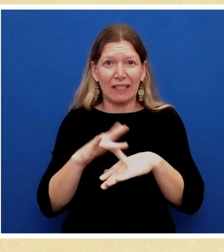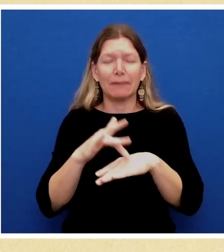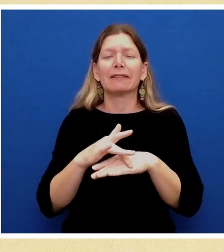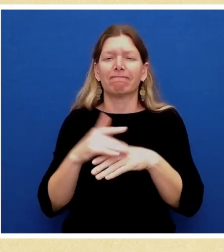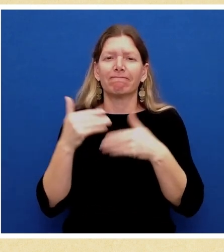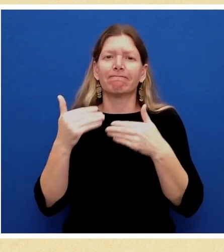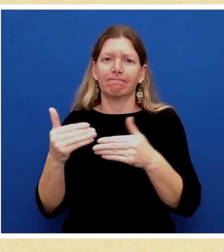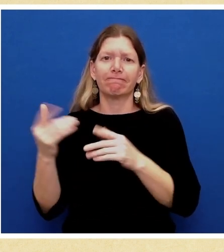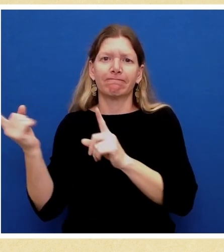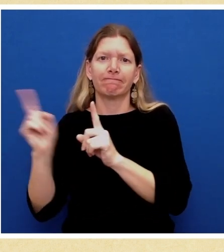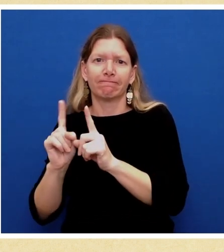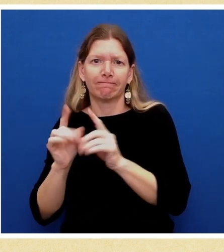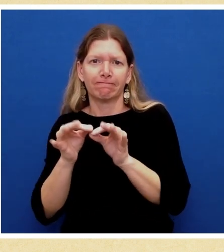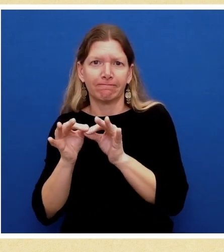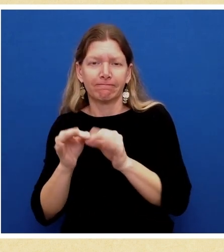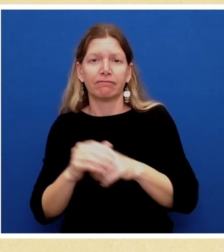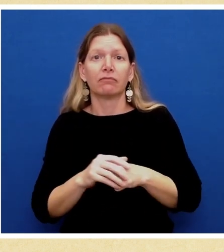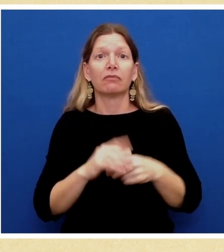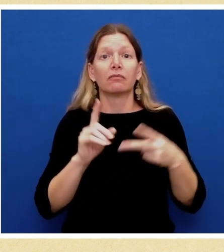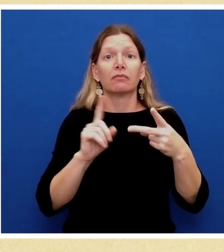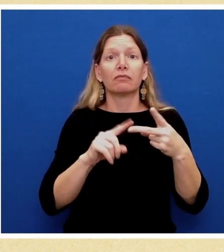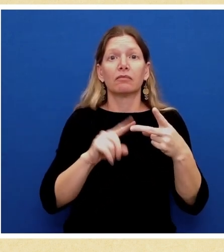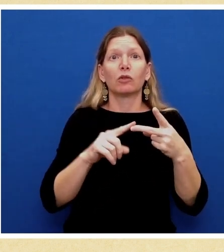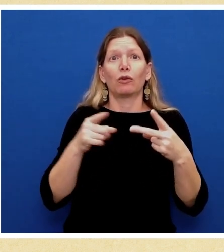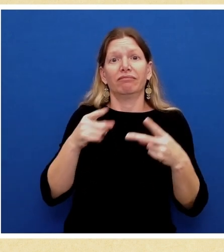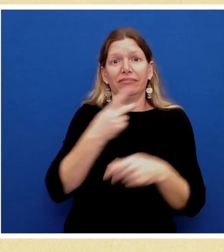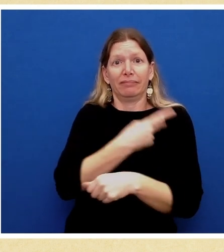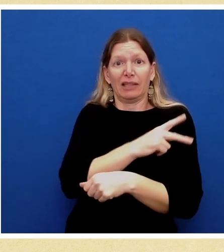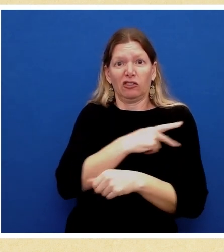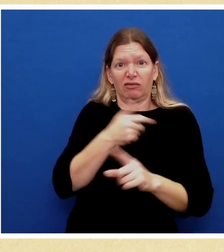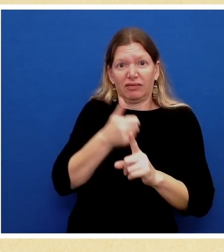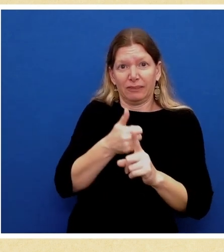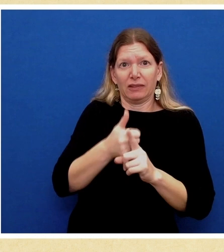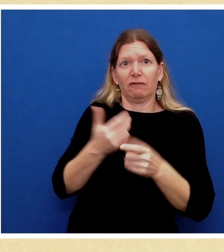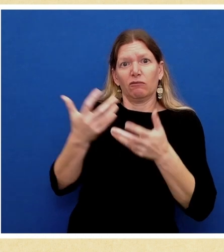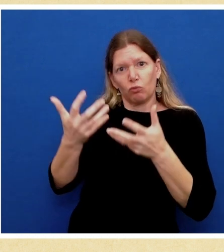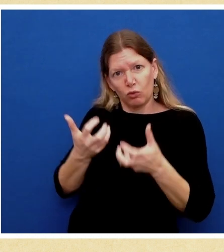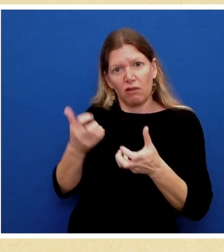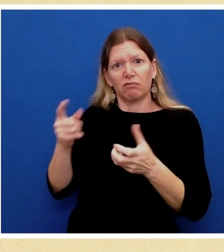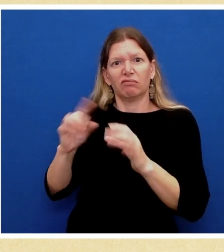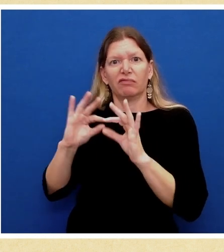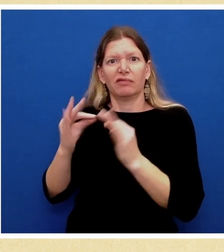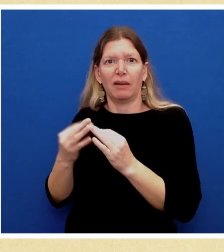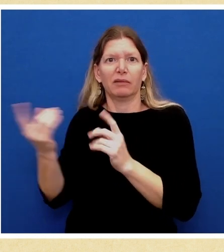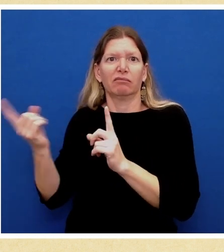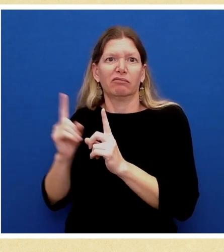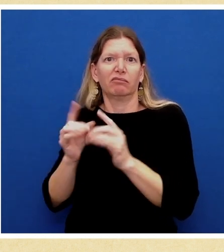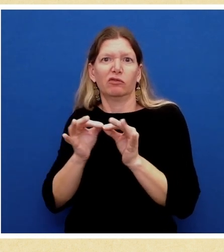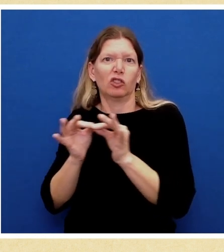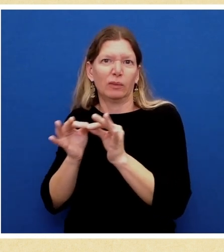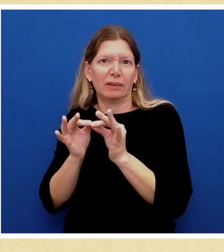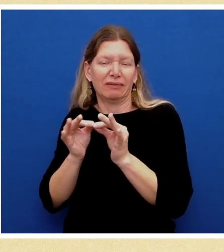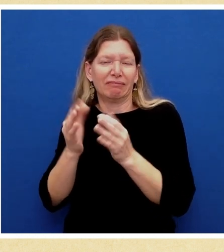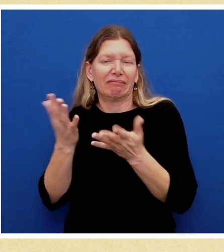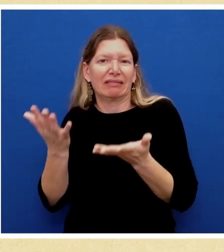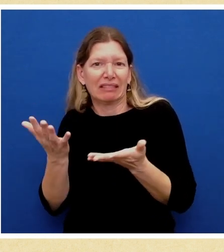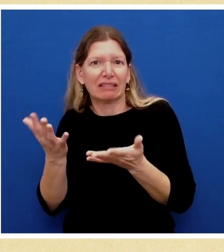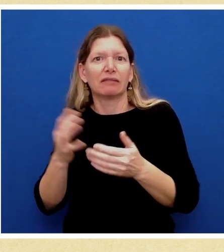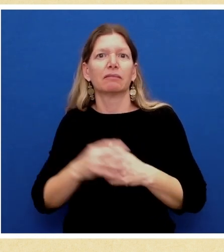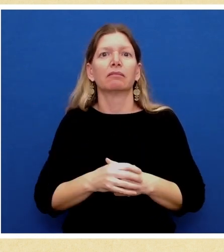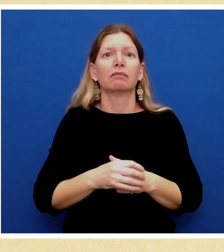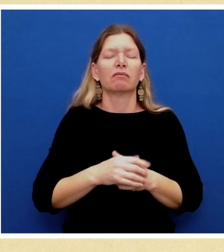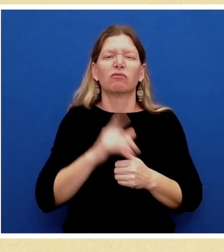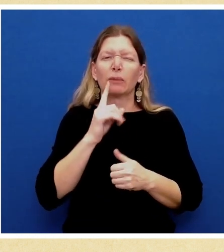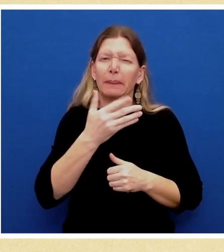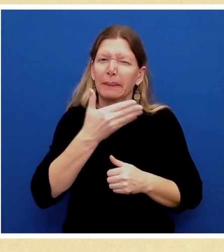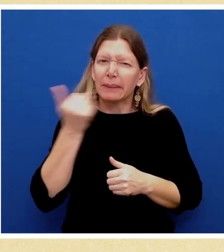imminent threat, the patient can request an adult family member or companion to interpret when appropriate. Most healthcare visits